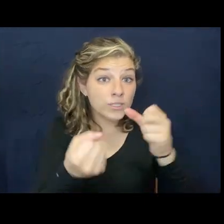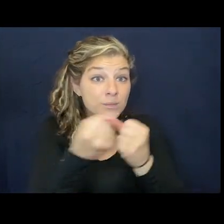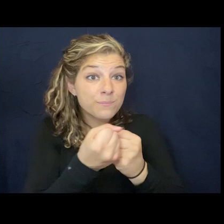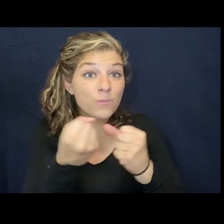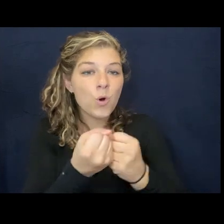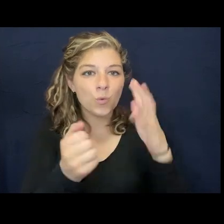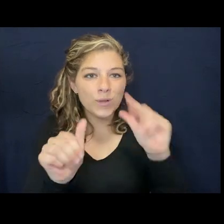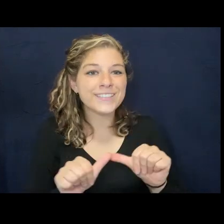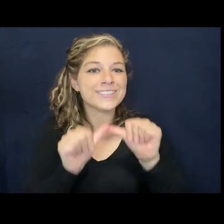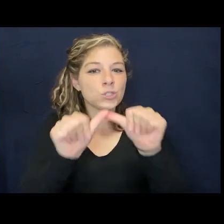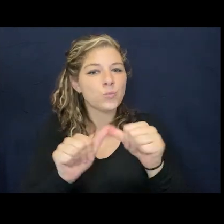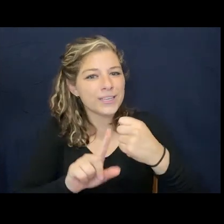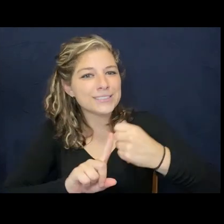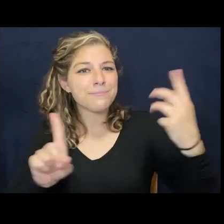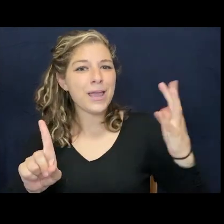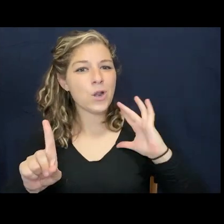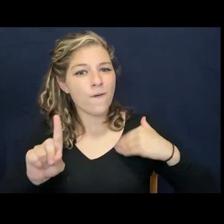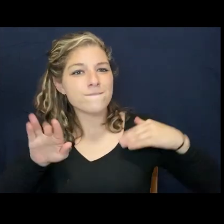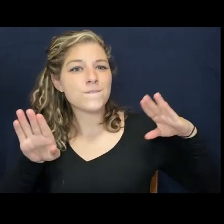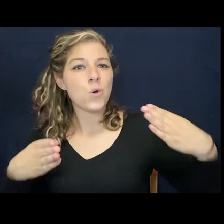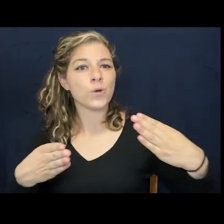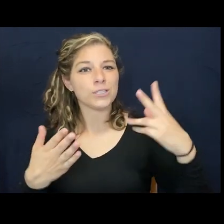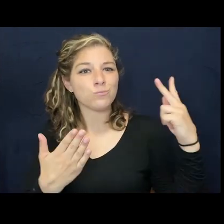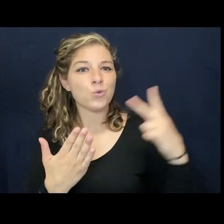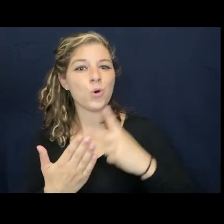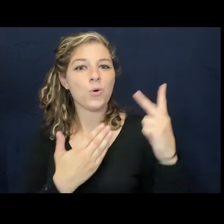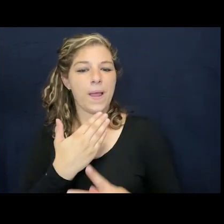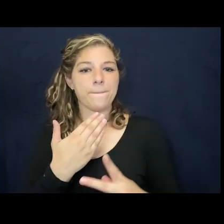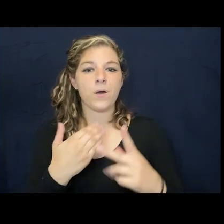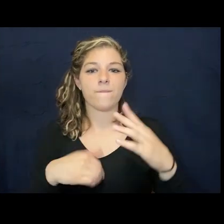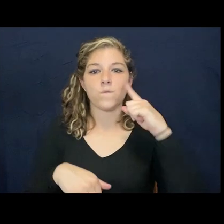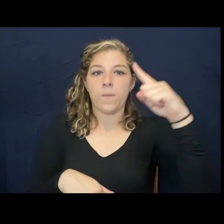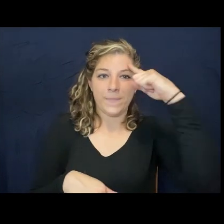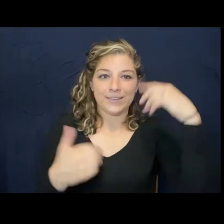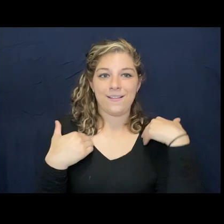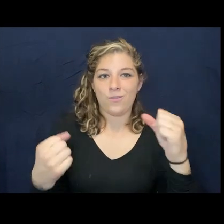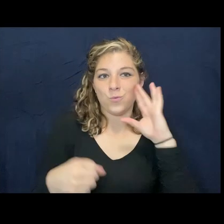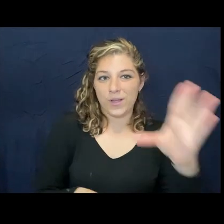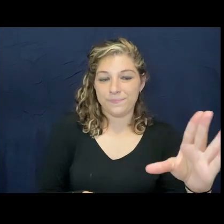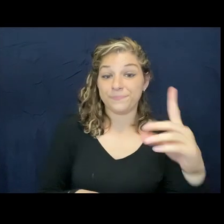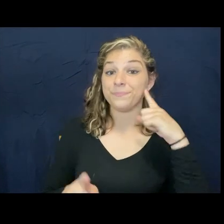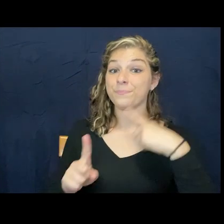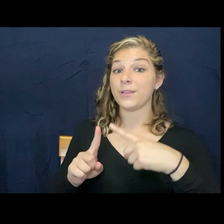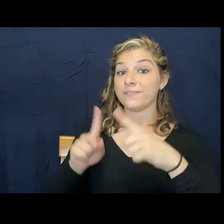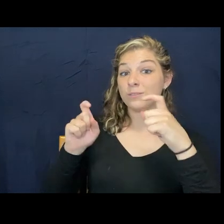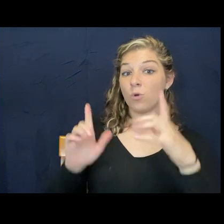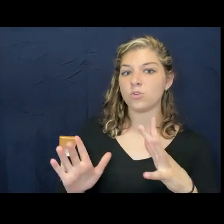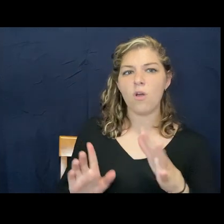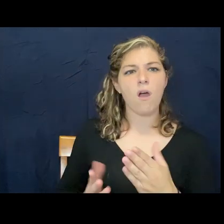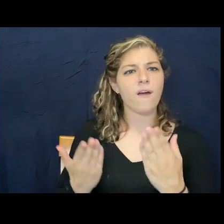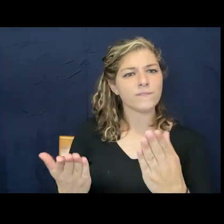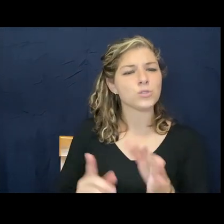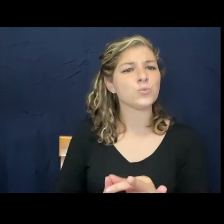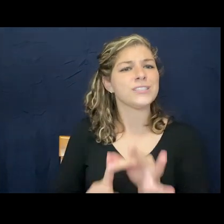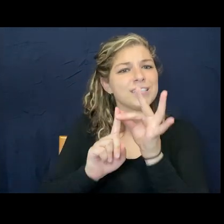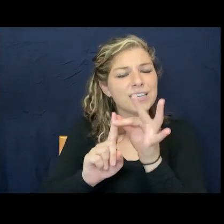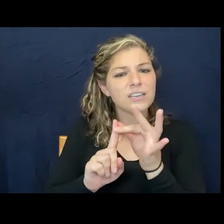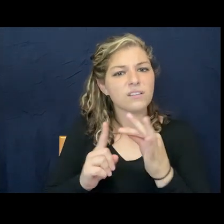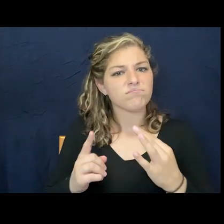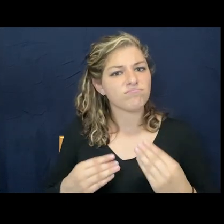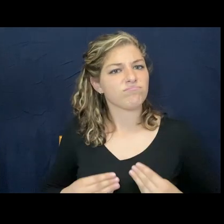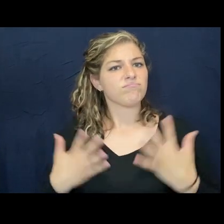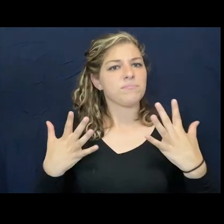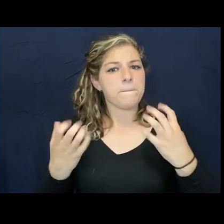your support, we will continue to expand our focus and programming on mental health. Positive Exposure offers unique and